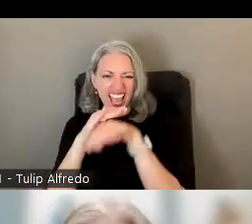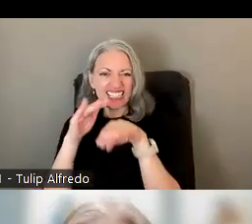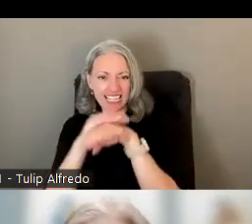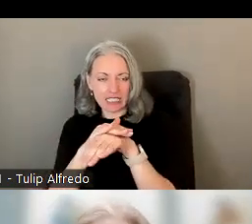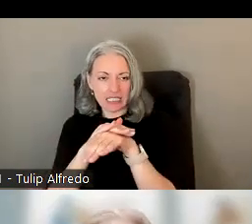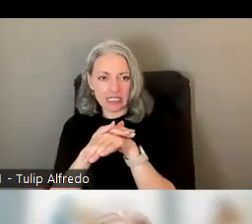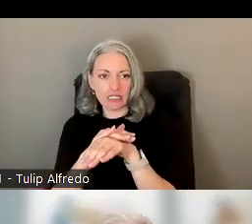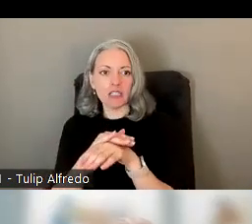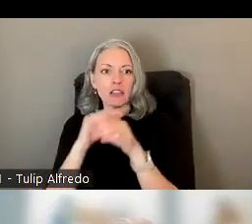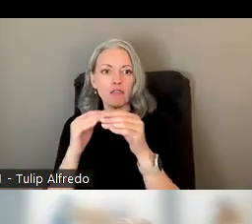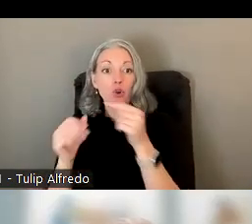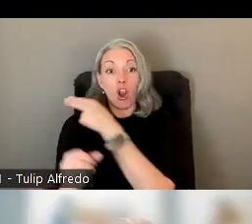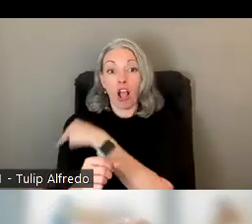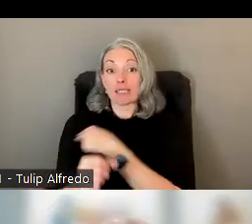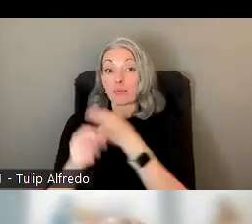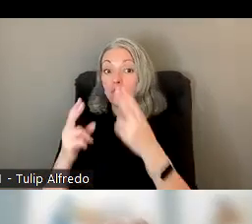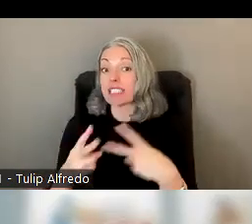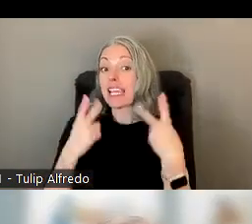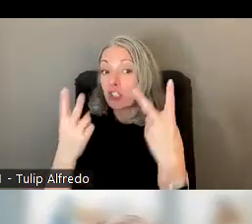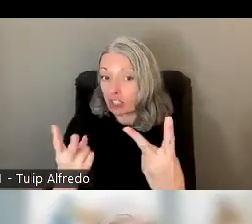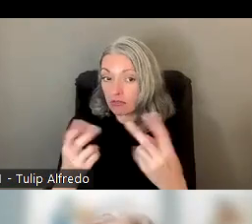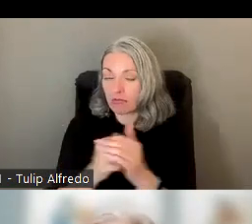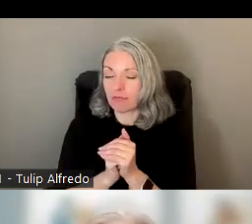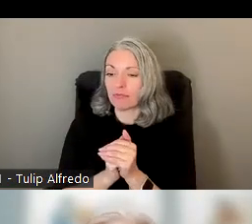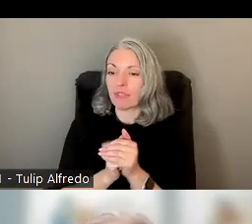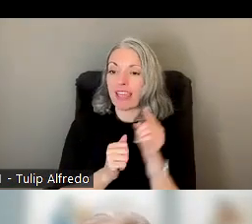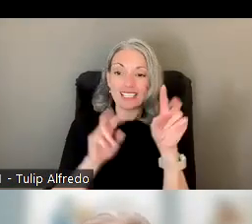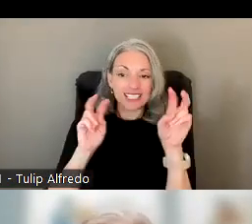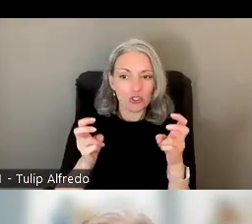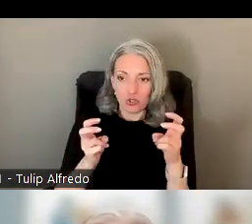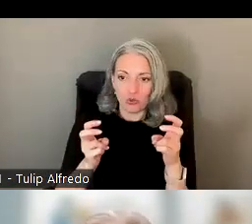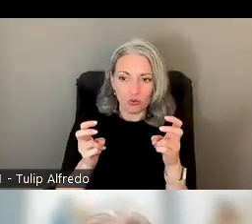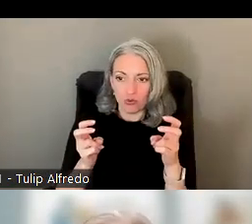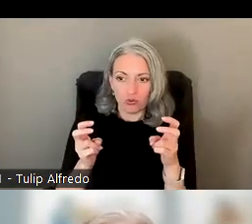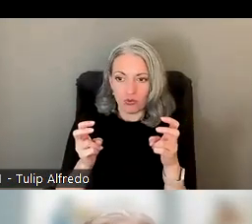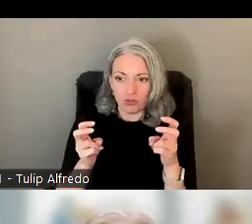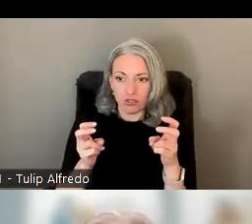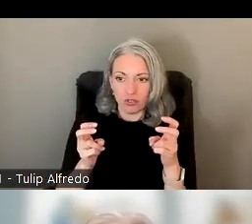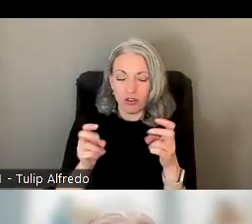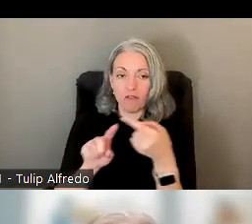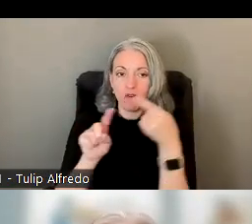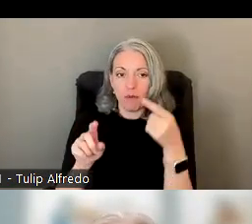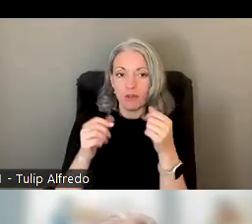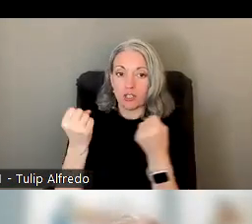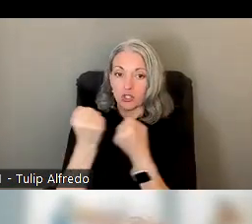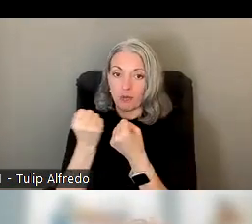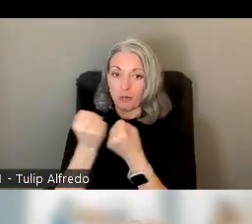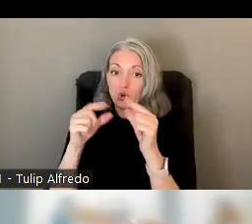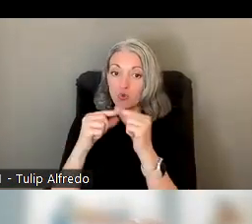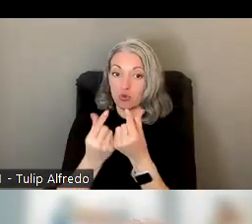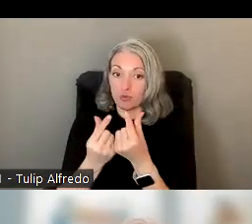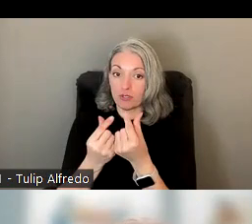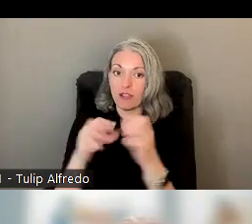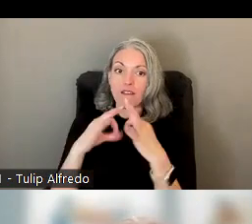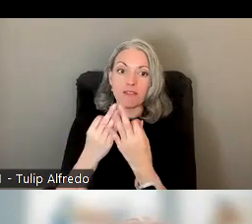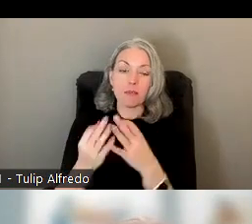hospital visitation. This issue has come out of our support groups where families have talked about, you know, their loved one with